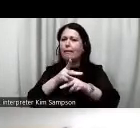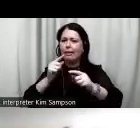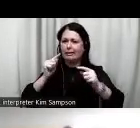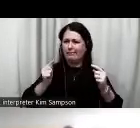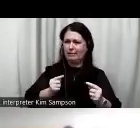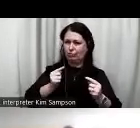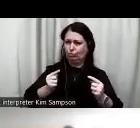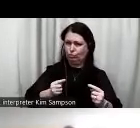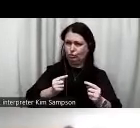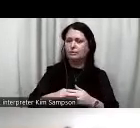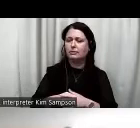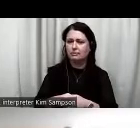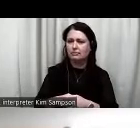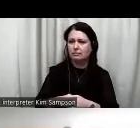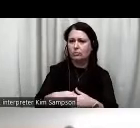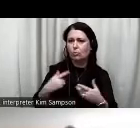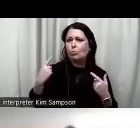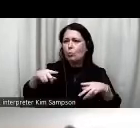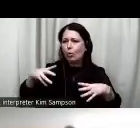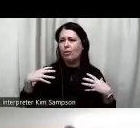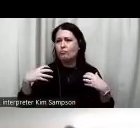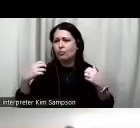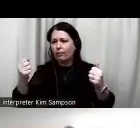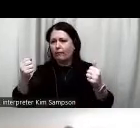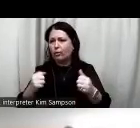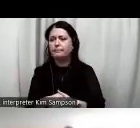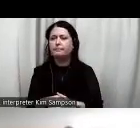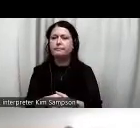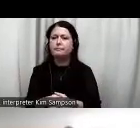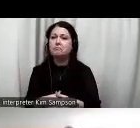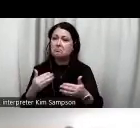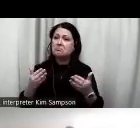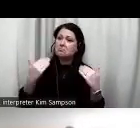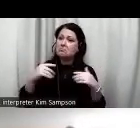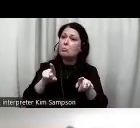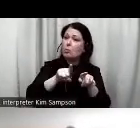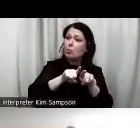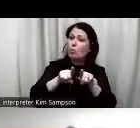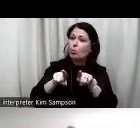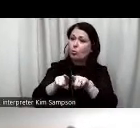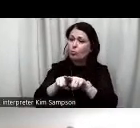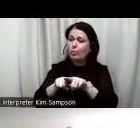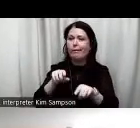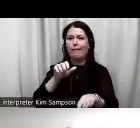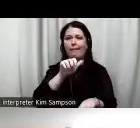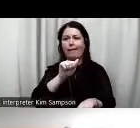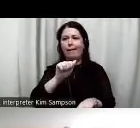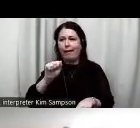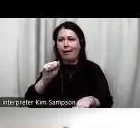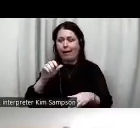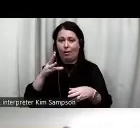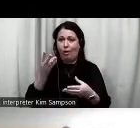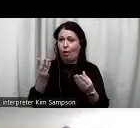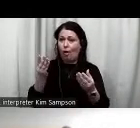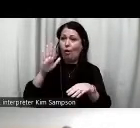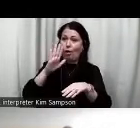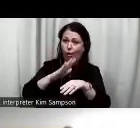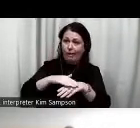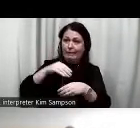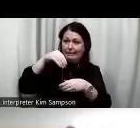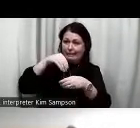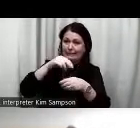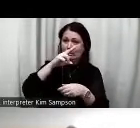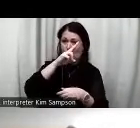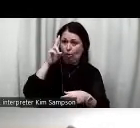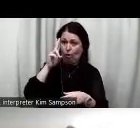that people have that they're recovering from, as well as we have AA on site so that people